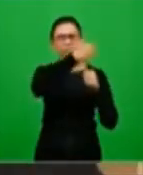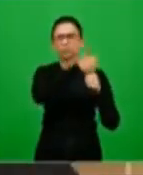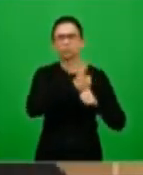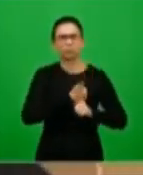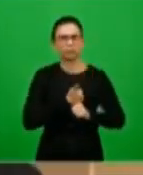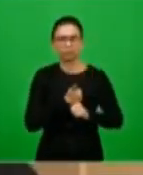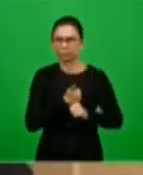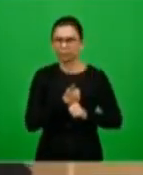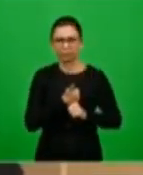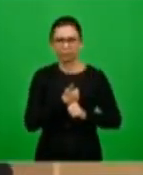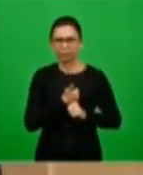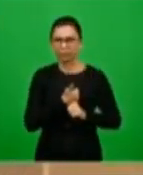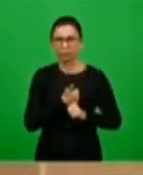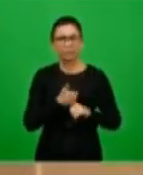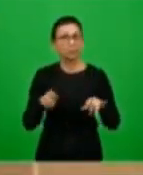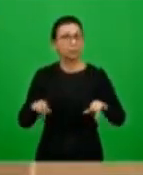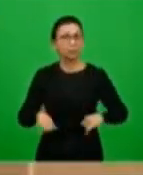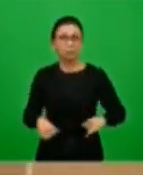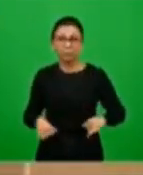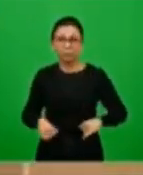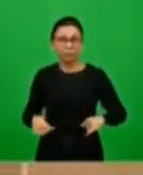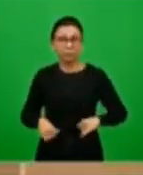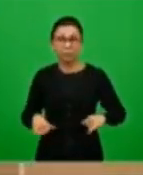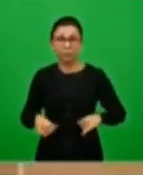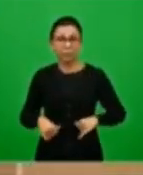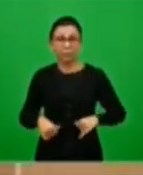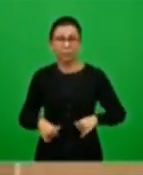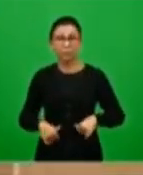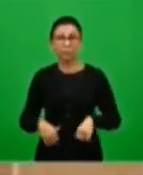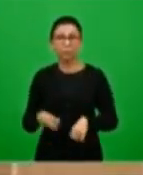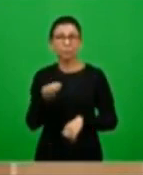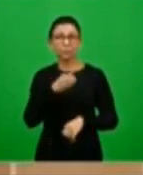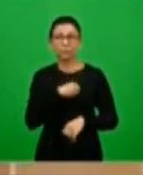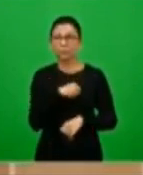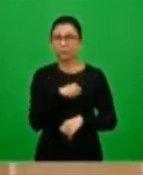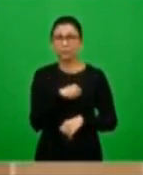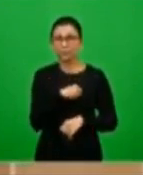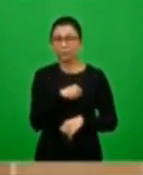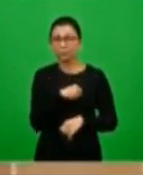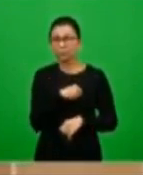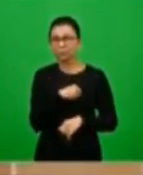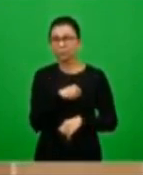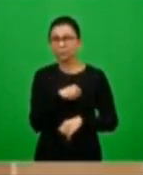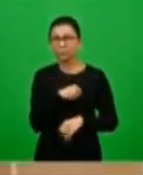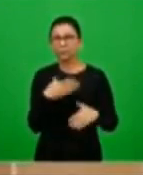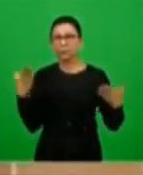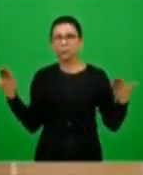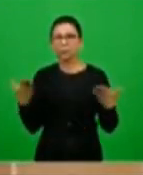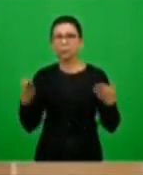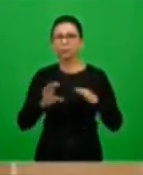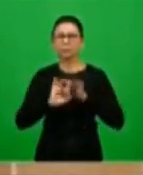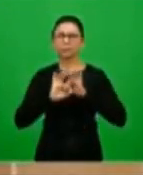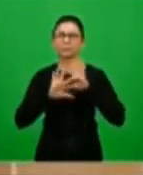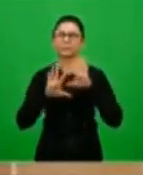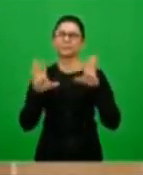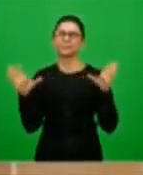for me. He gave himself for my sin, for your sin. He opened up the path